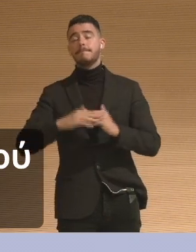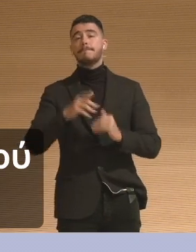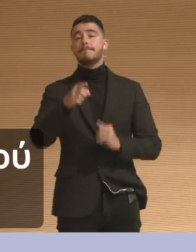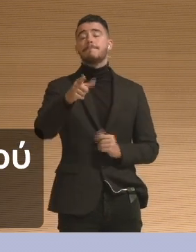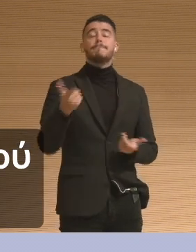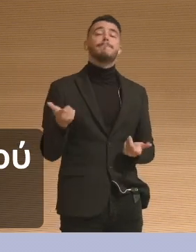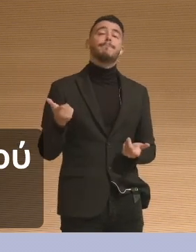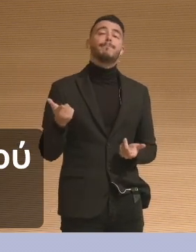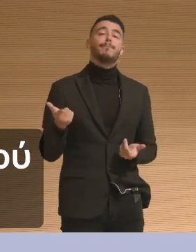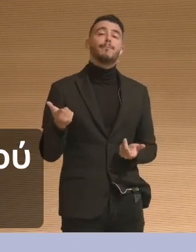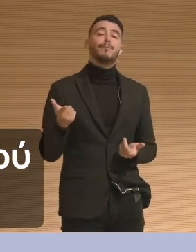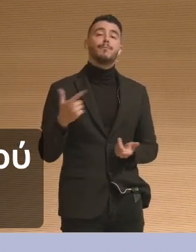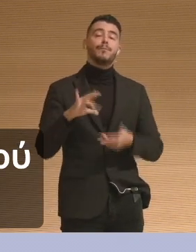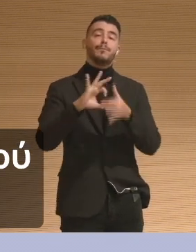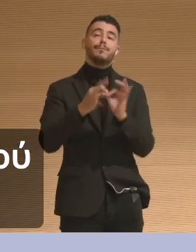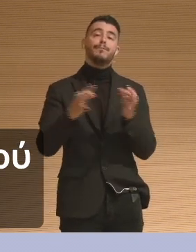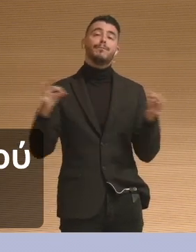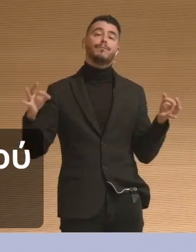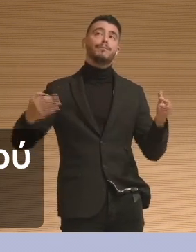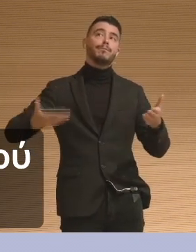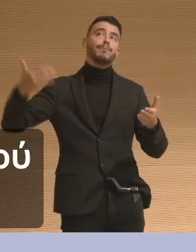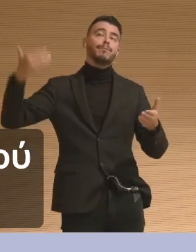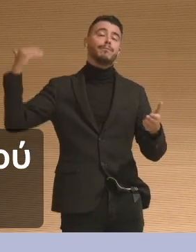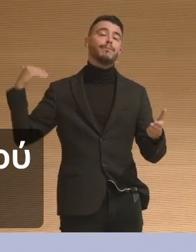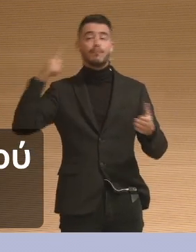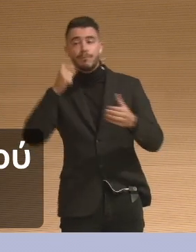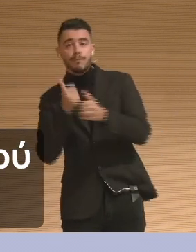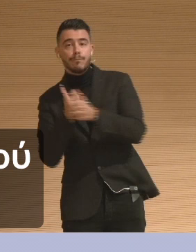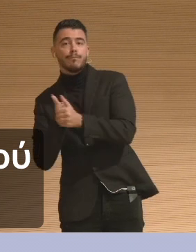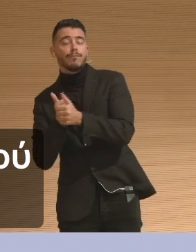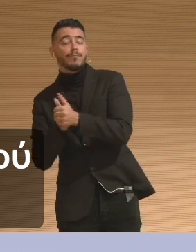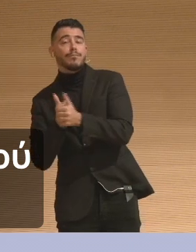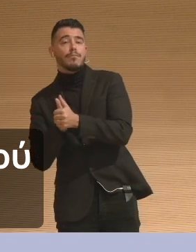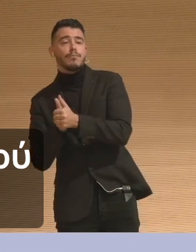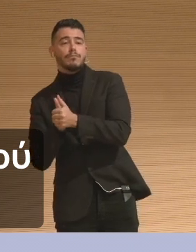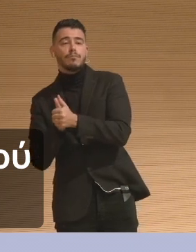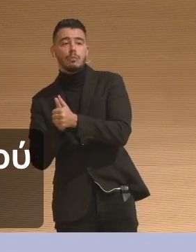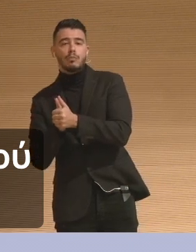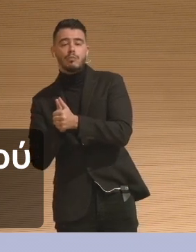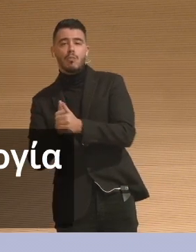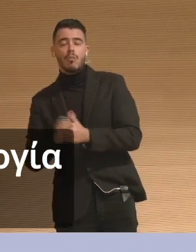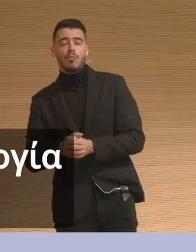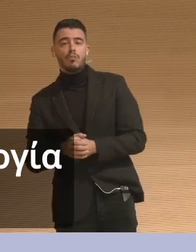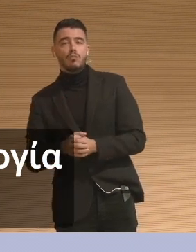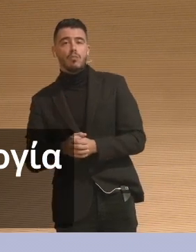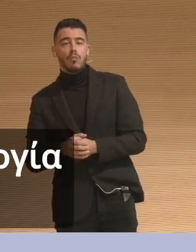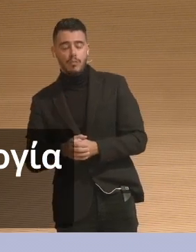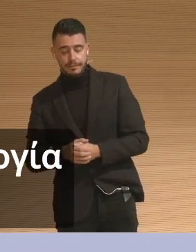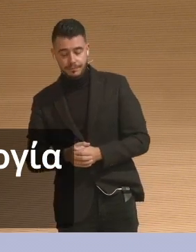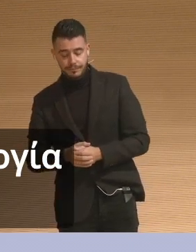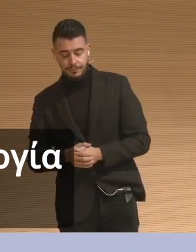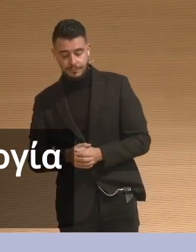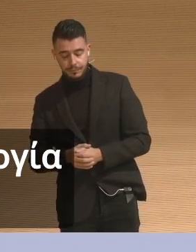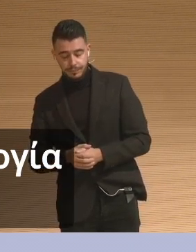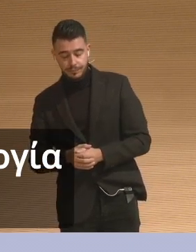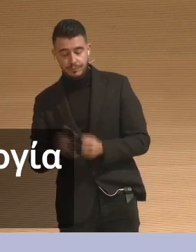may define the psychology of the population during the time of the survey? So how can